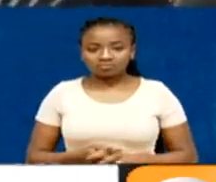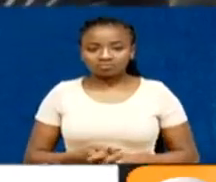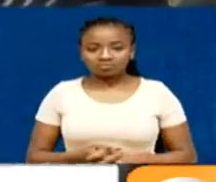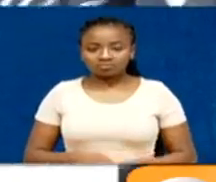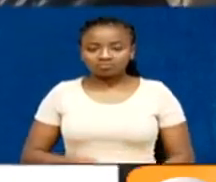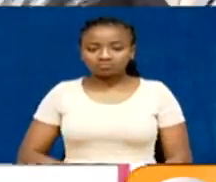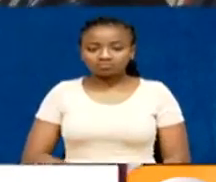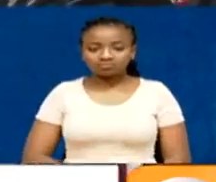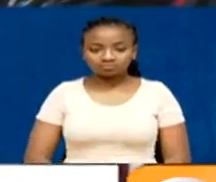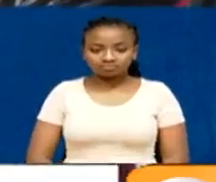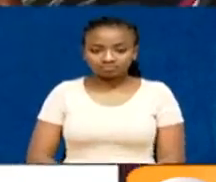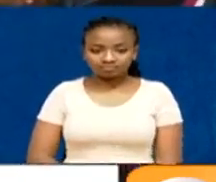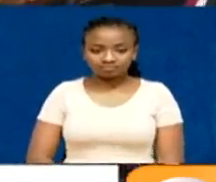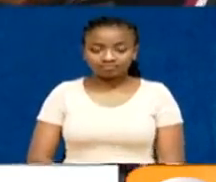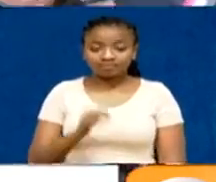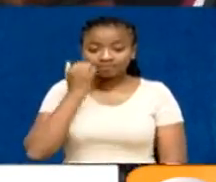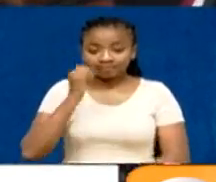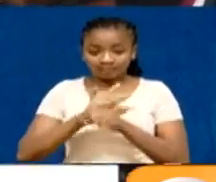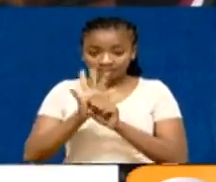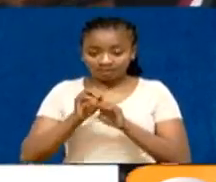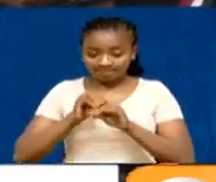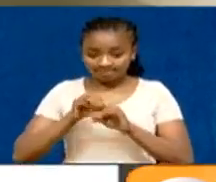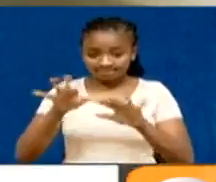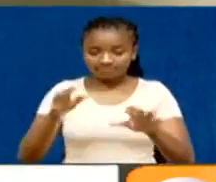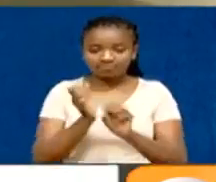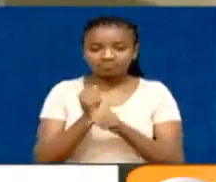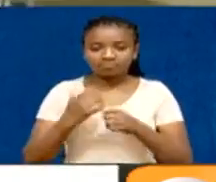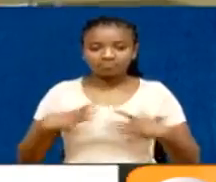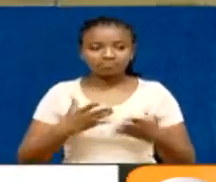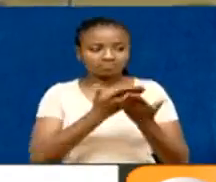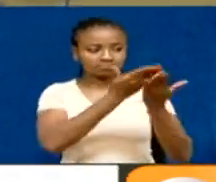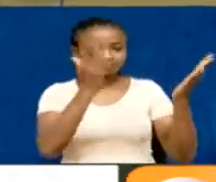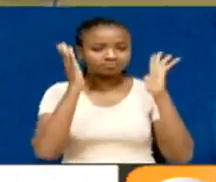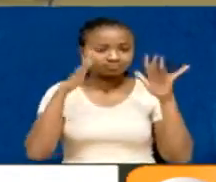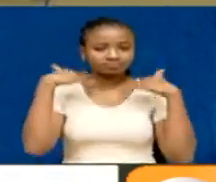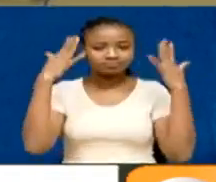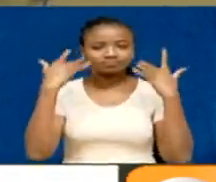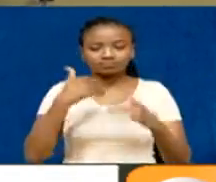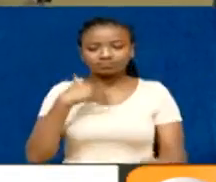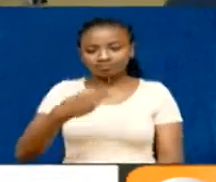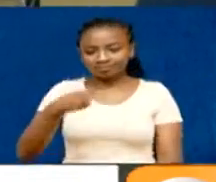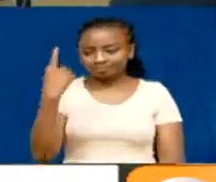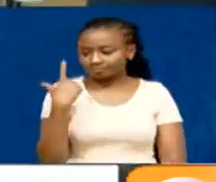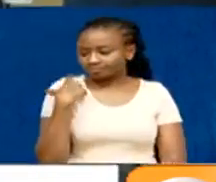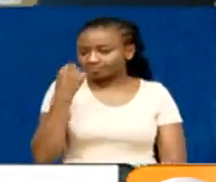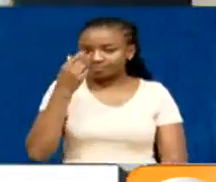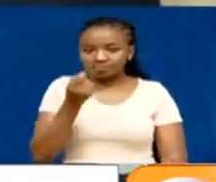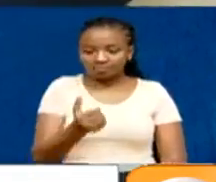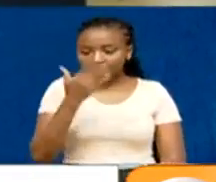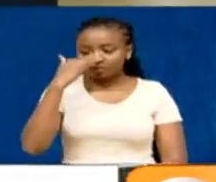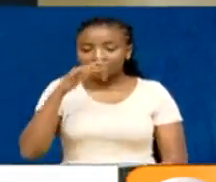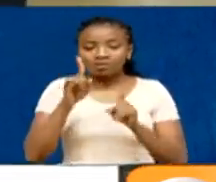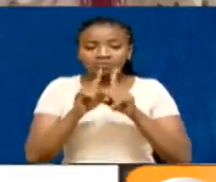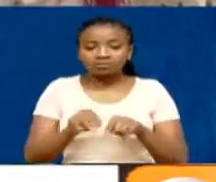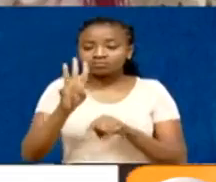The surging rate of COVID-19 infections has been cause of worry in the country over the last few days. The latest statistics by the Ministry of